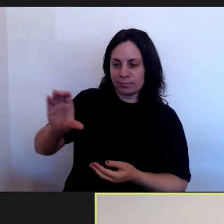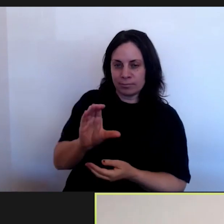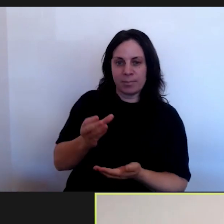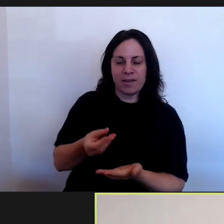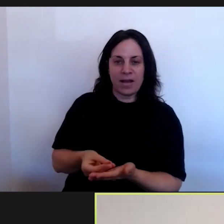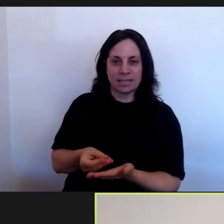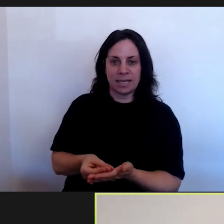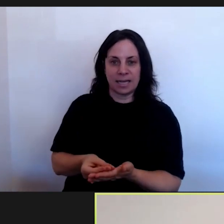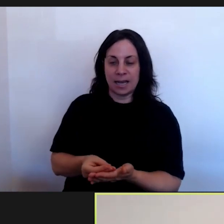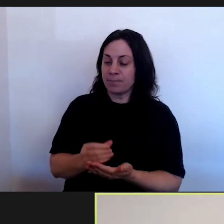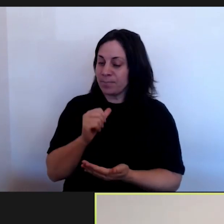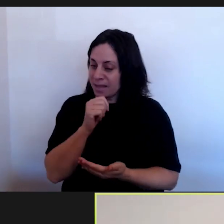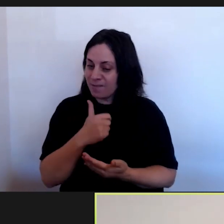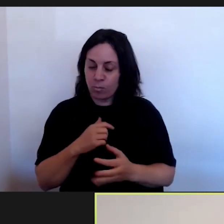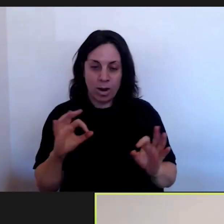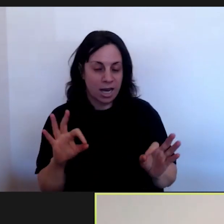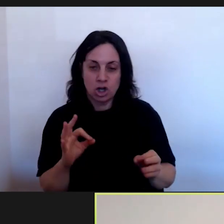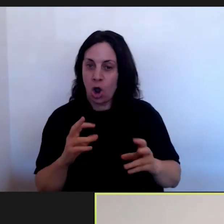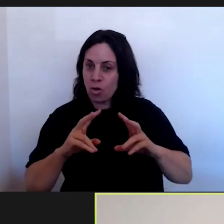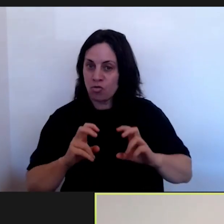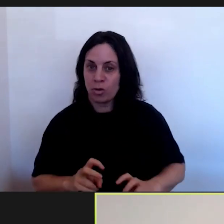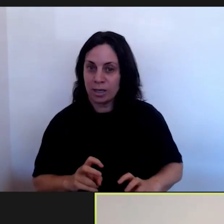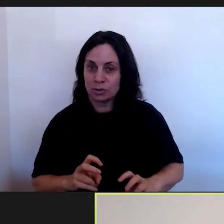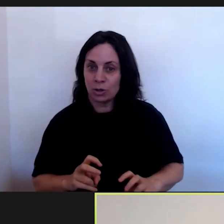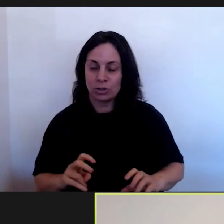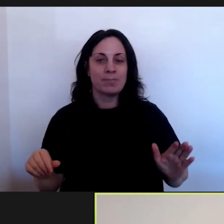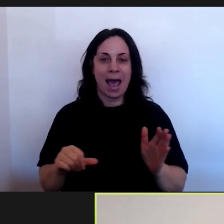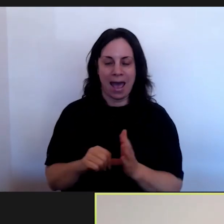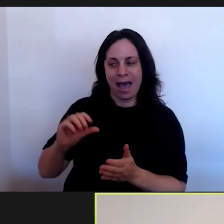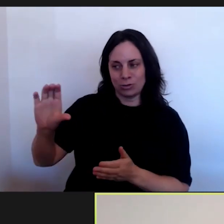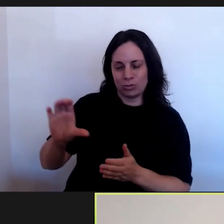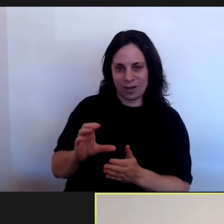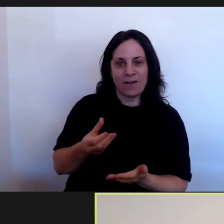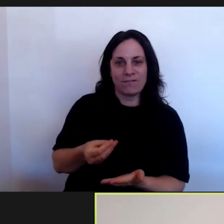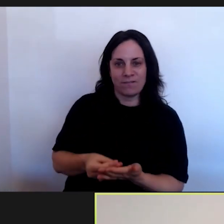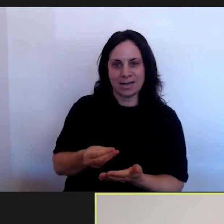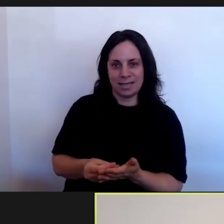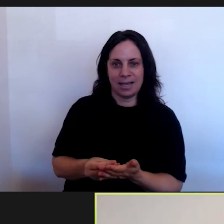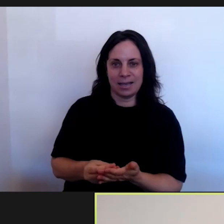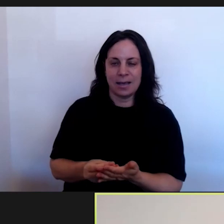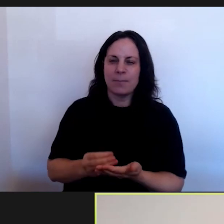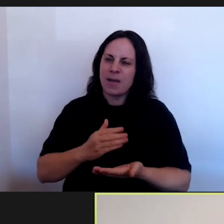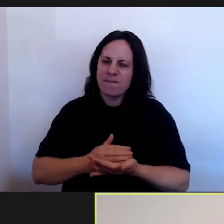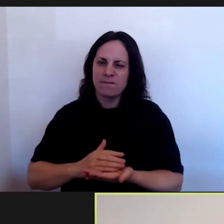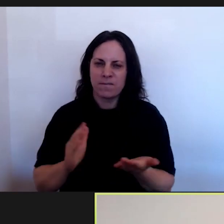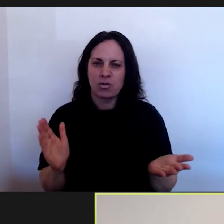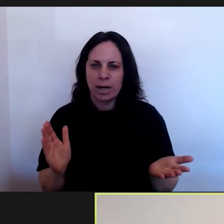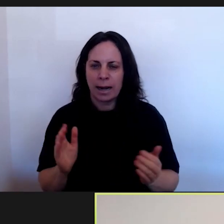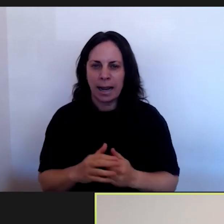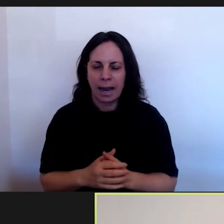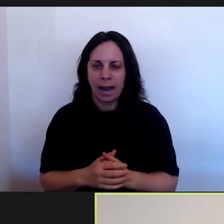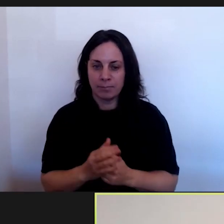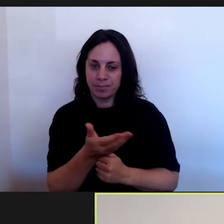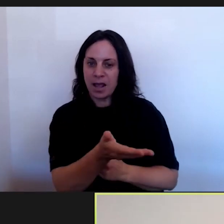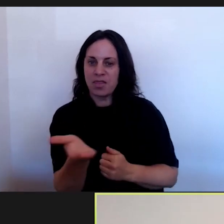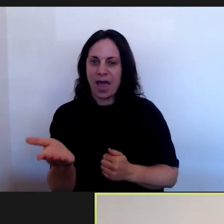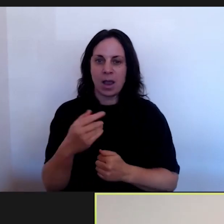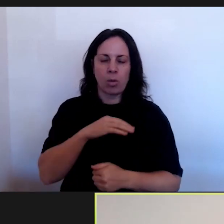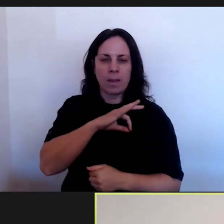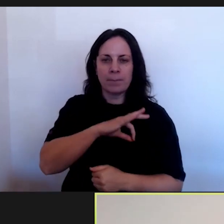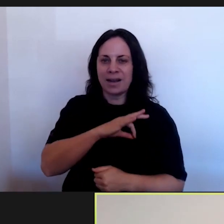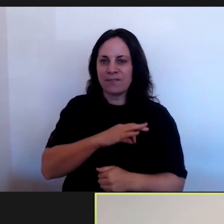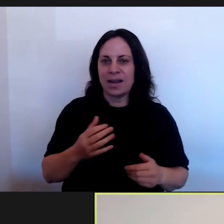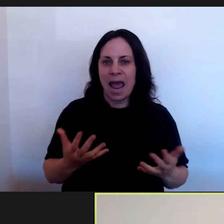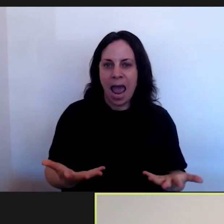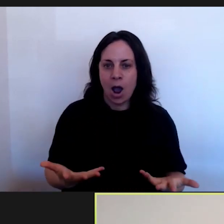really hard for us to get funding so that we can support the community. So being very clear about what's in it for them, what's in it for